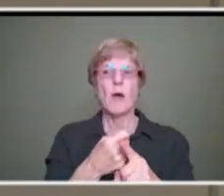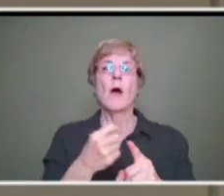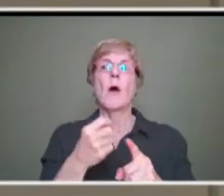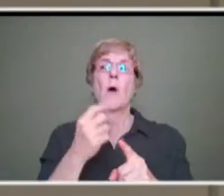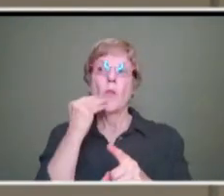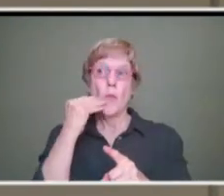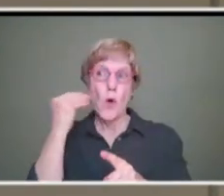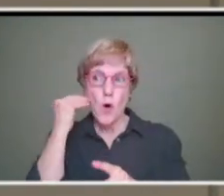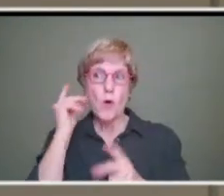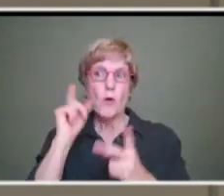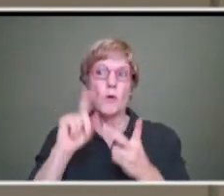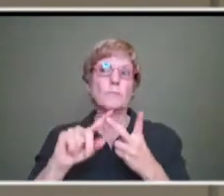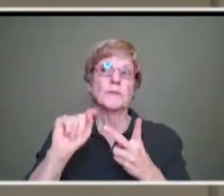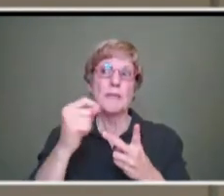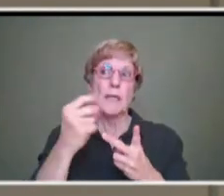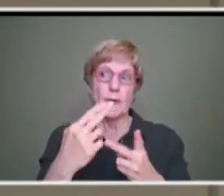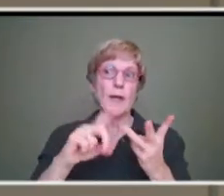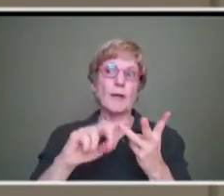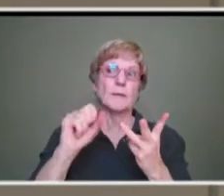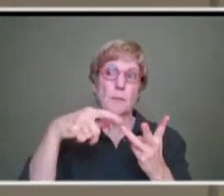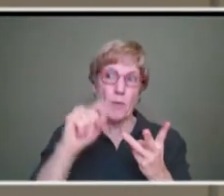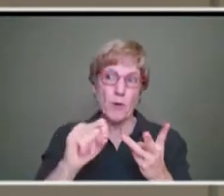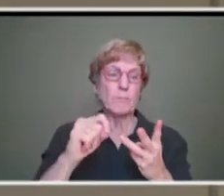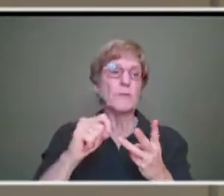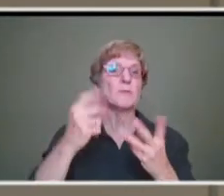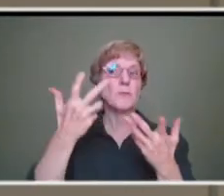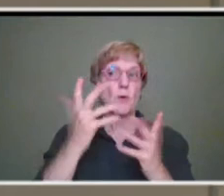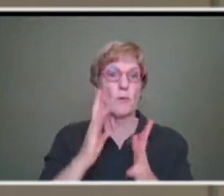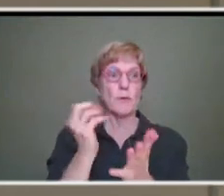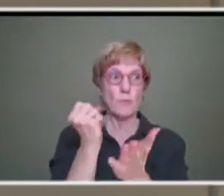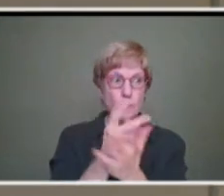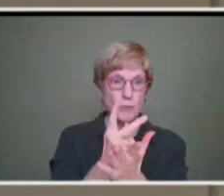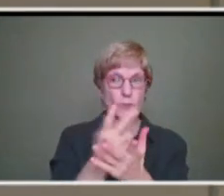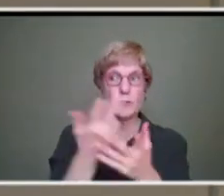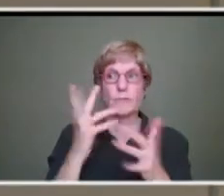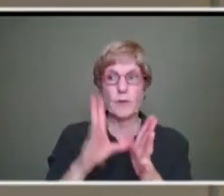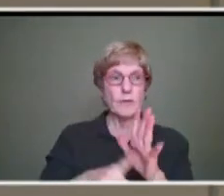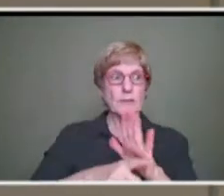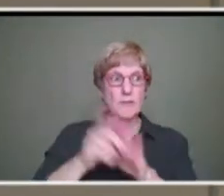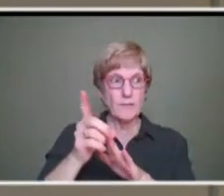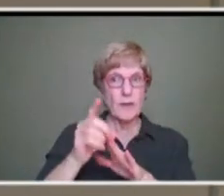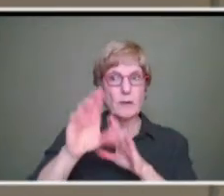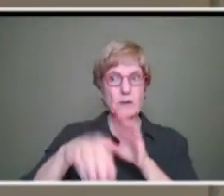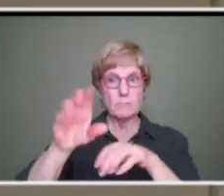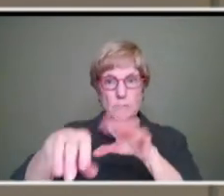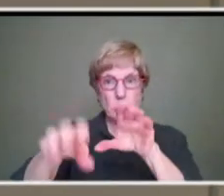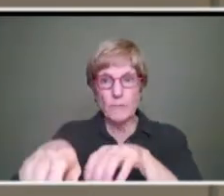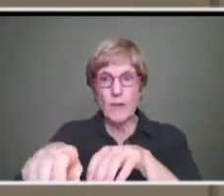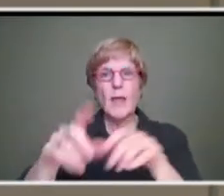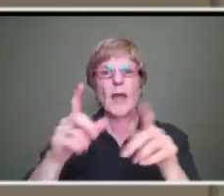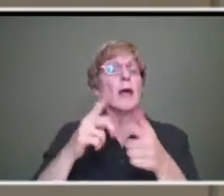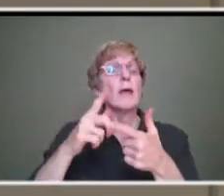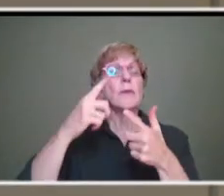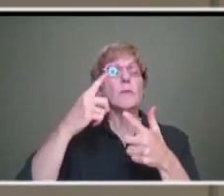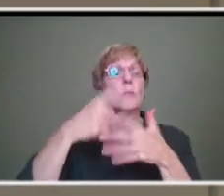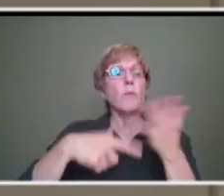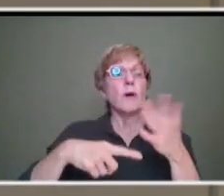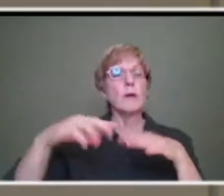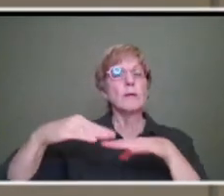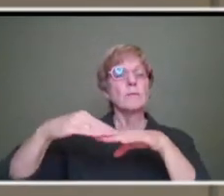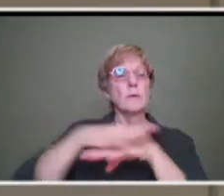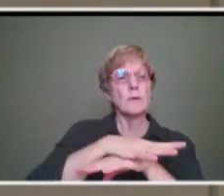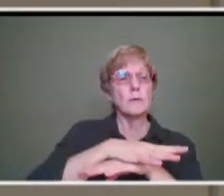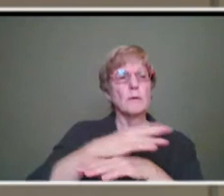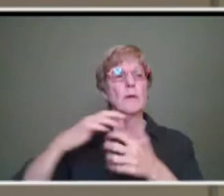has actually been developed what's happening with it and what would the impact of a manufacturing and Logistics